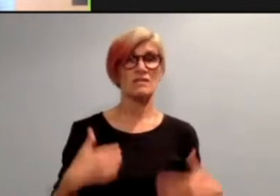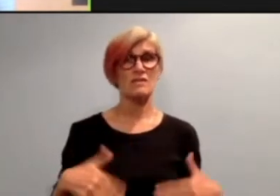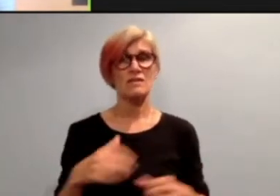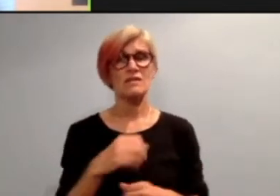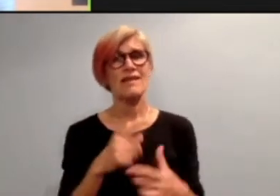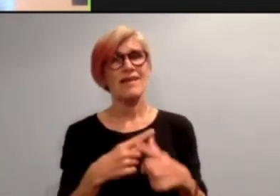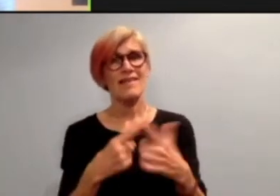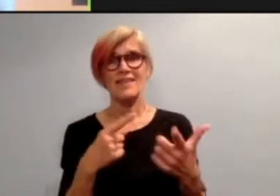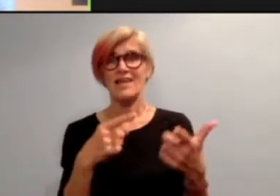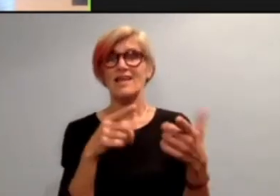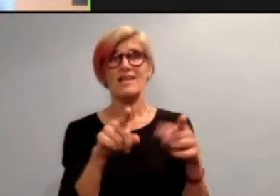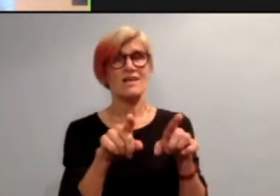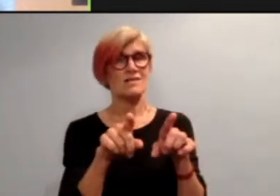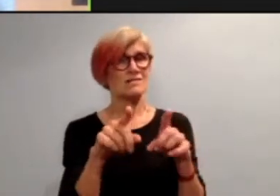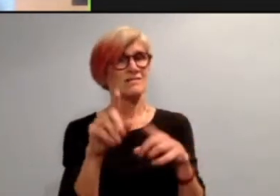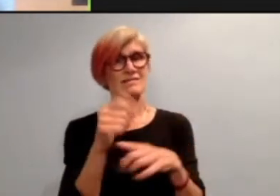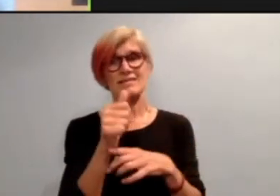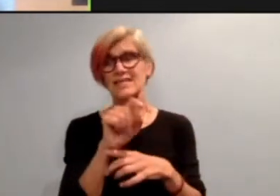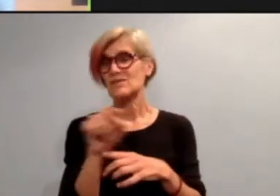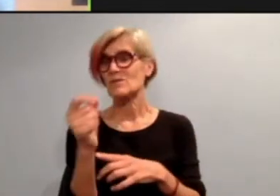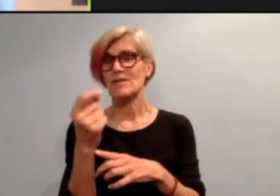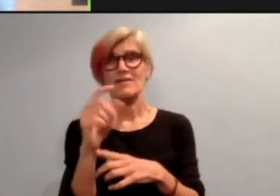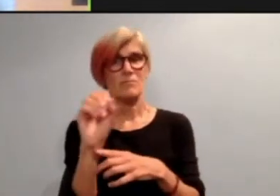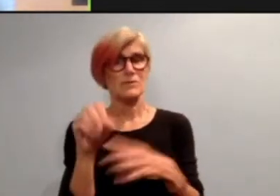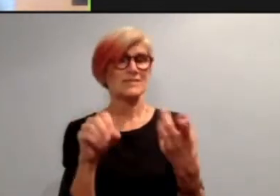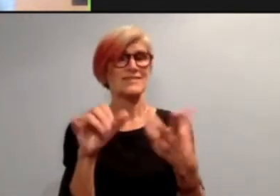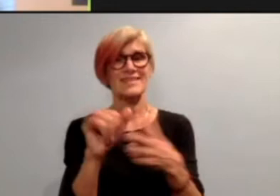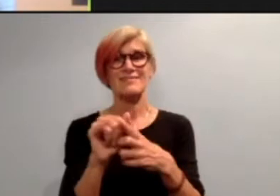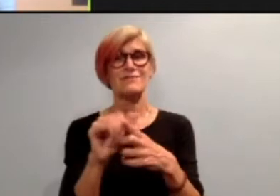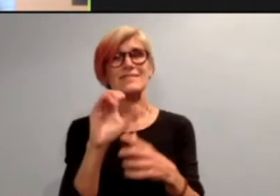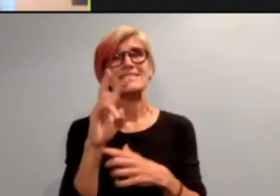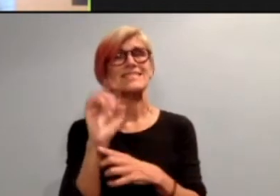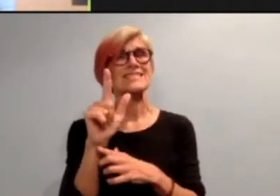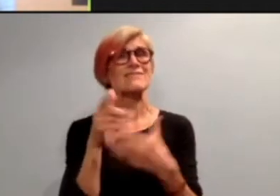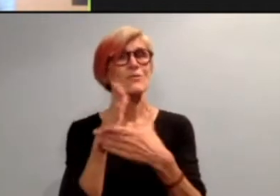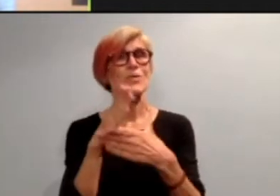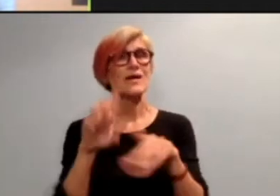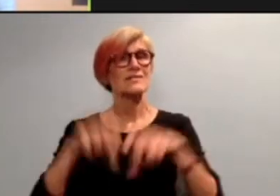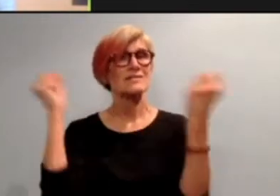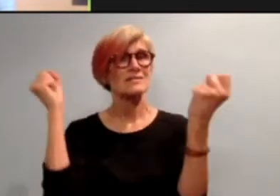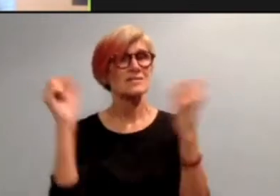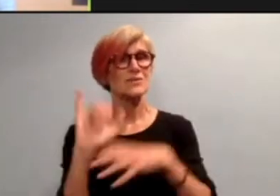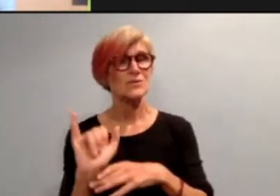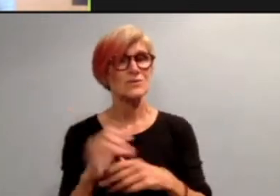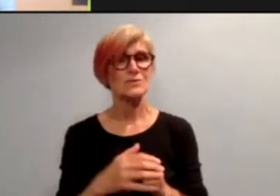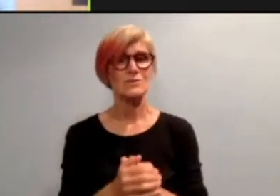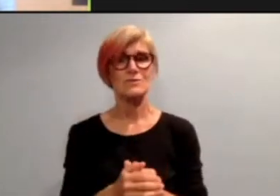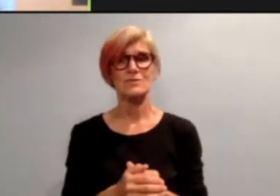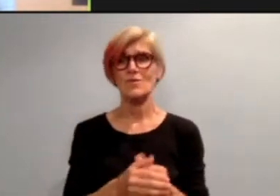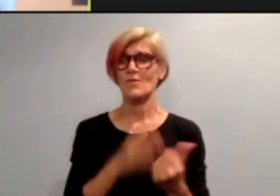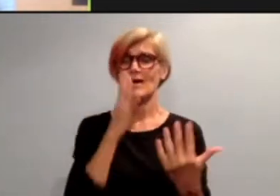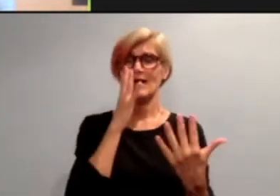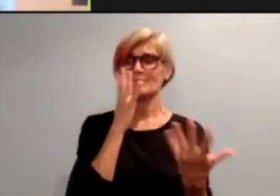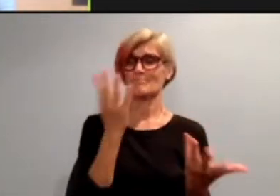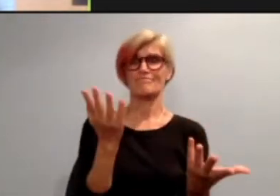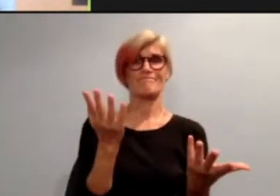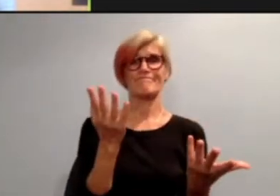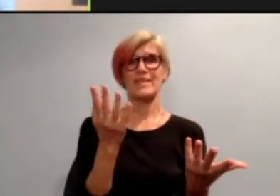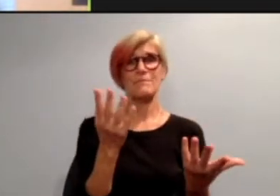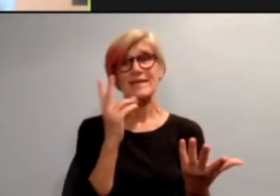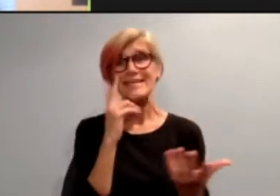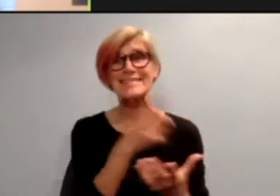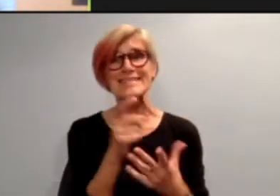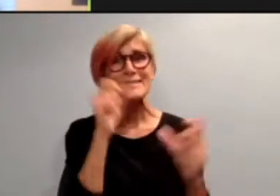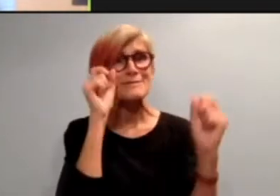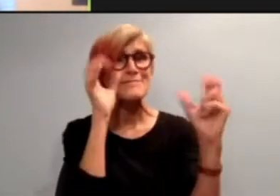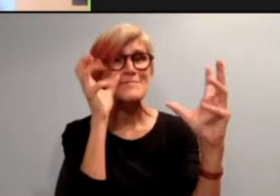almost the same number of civil rights violations. And sadly, and I think, seeing this amazing panel of women, knowing